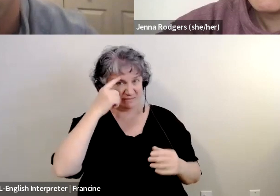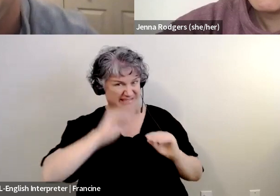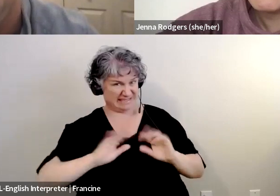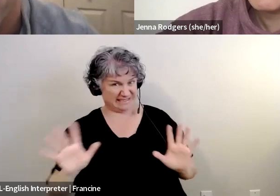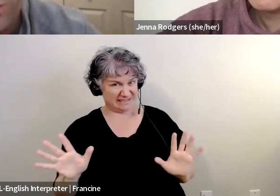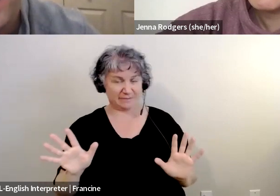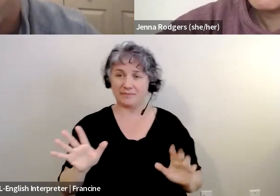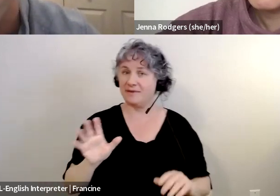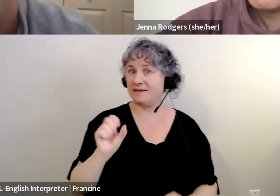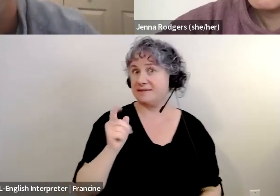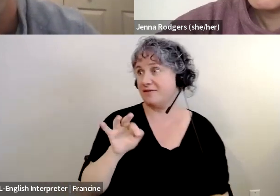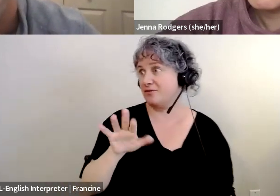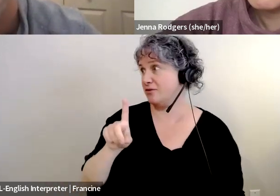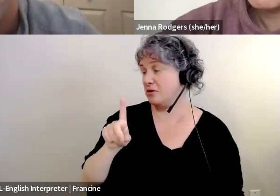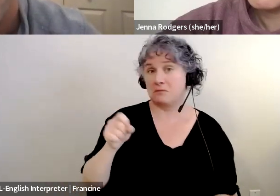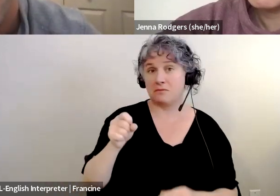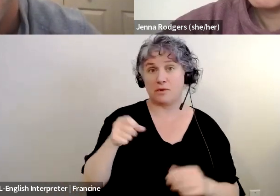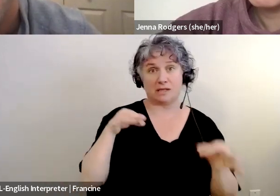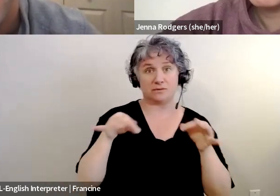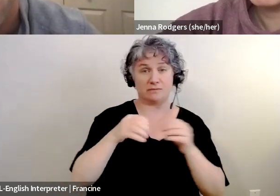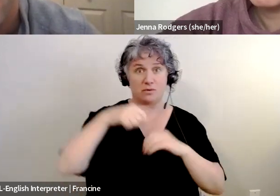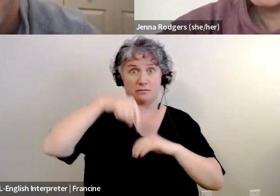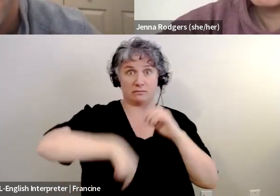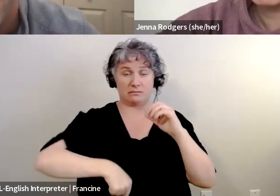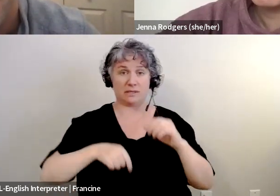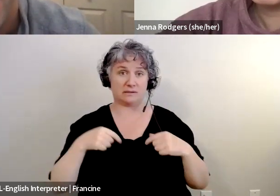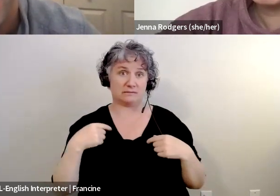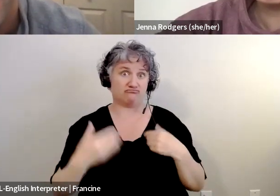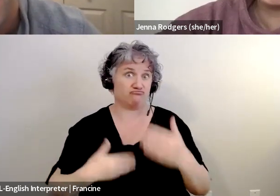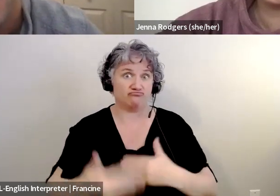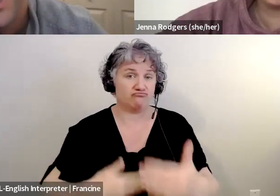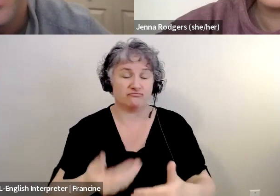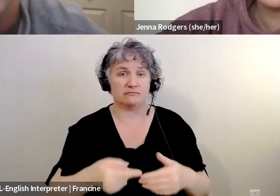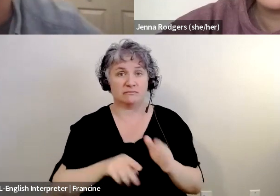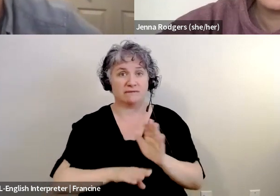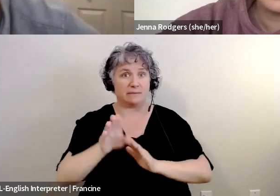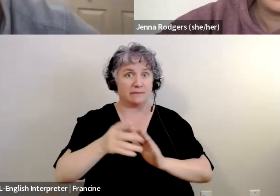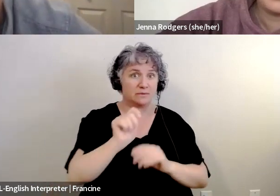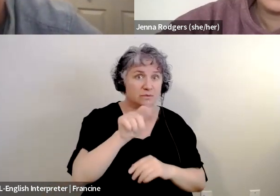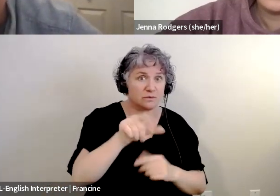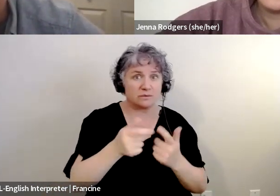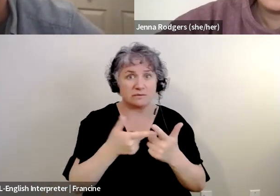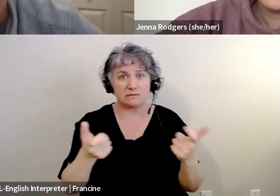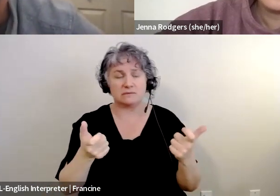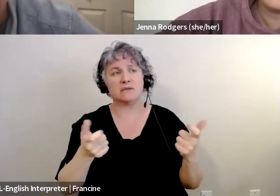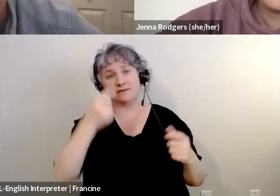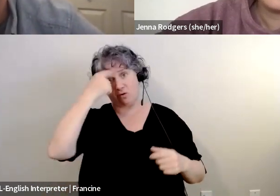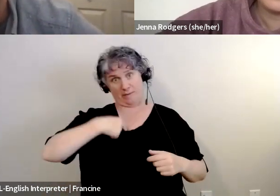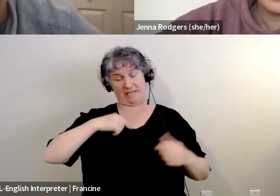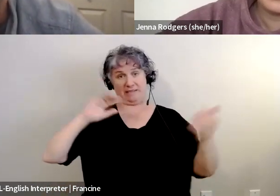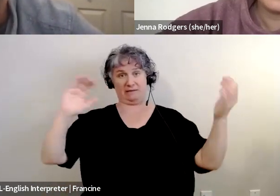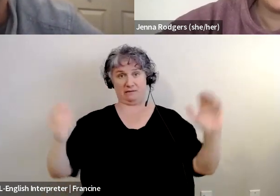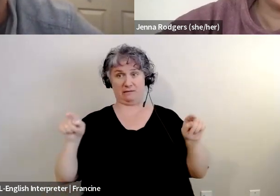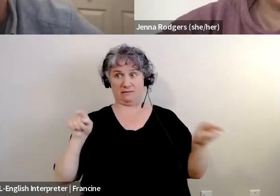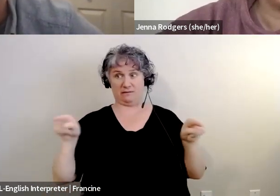are more, we can go into that in more nuance as we start to develop some of these tools. But again, the primary difference I find between calling in